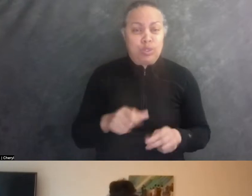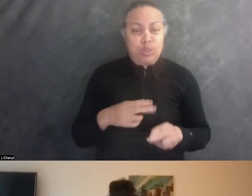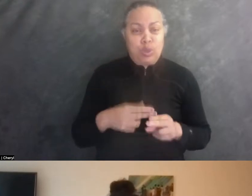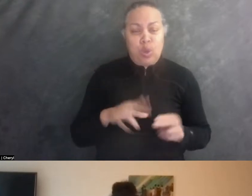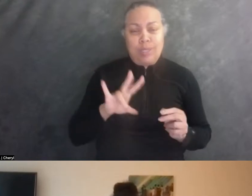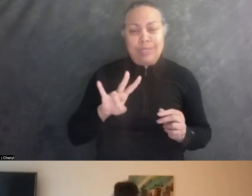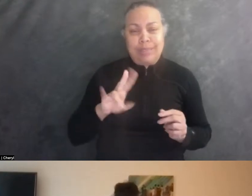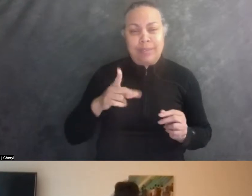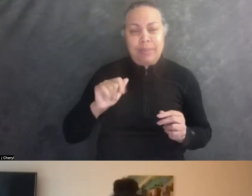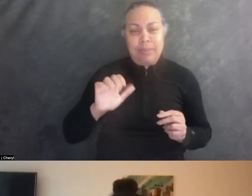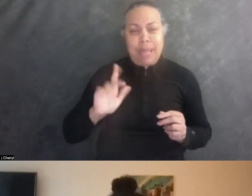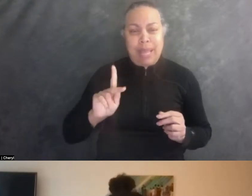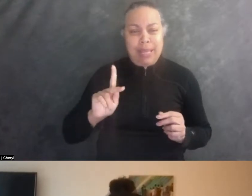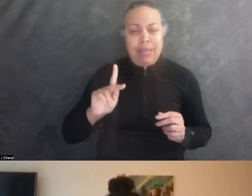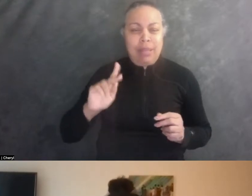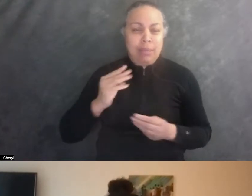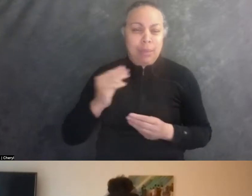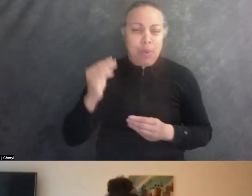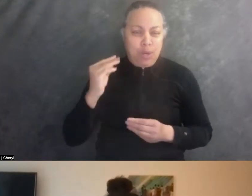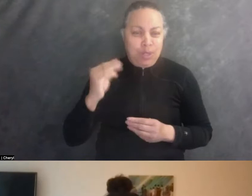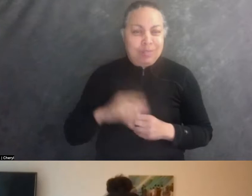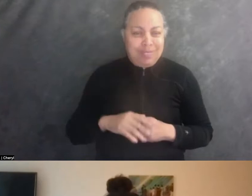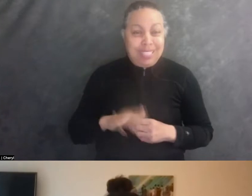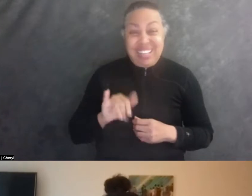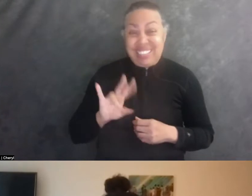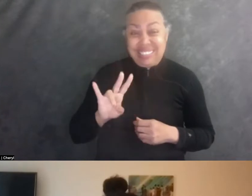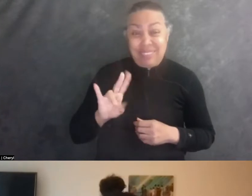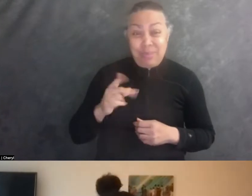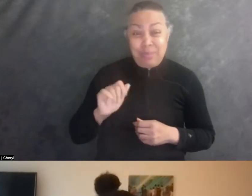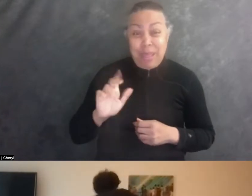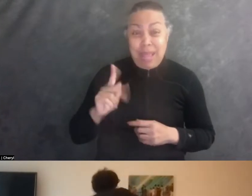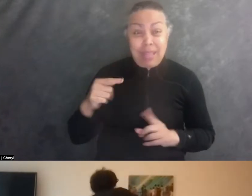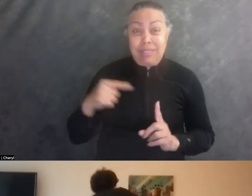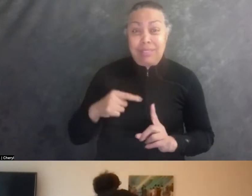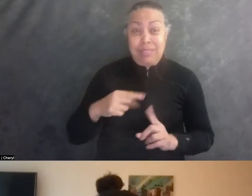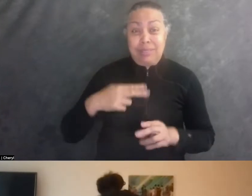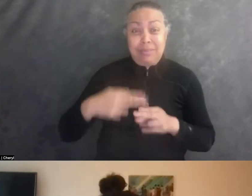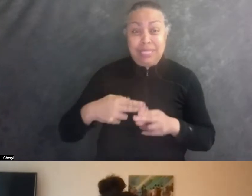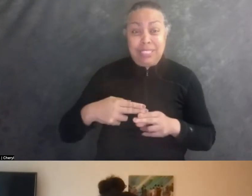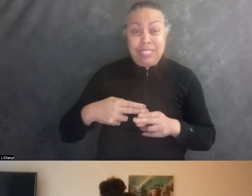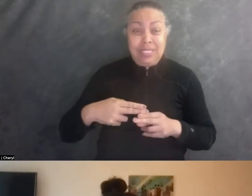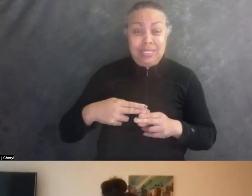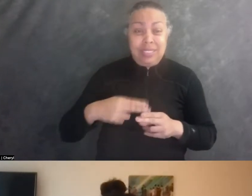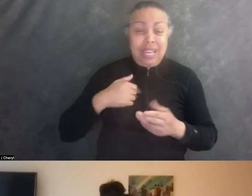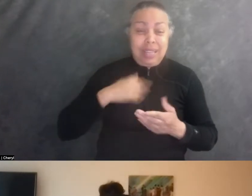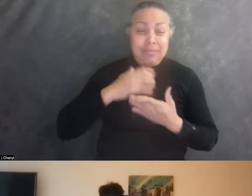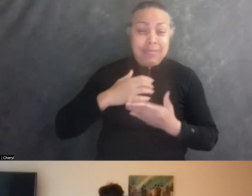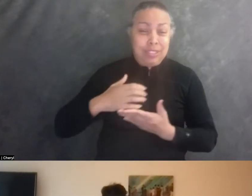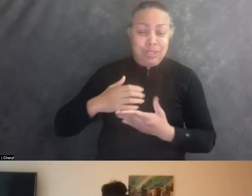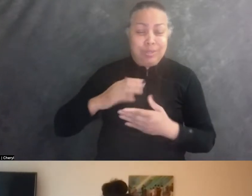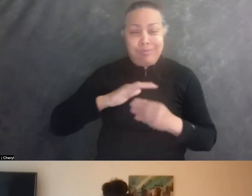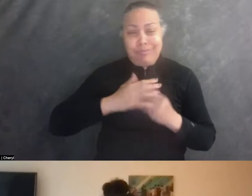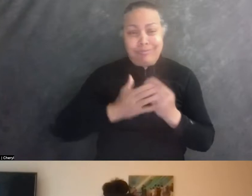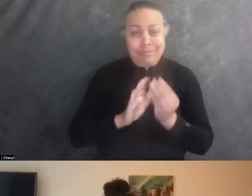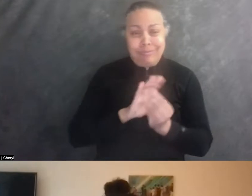Memorial. And that 7-pack was referencing and had imagery covered on it,